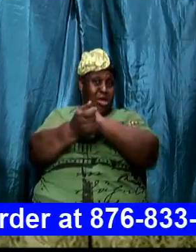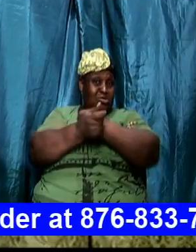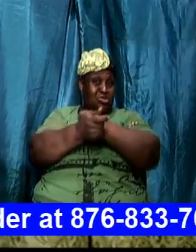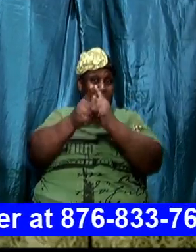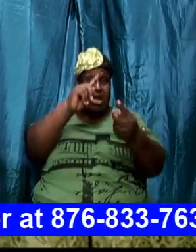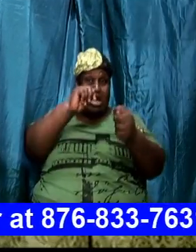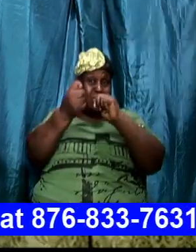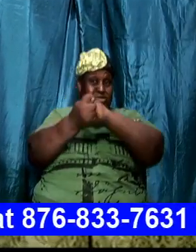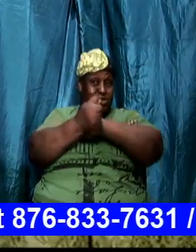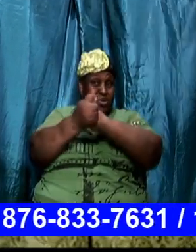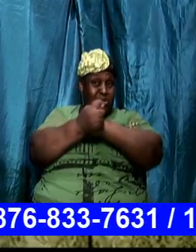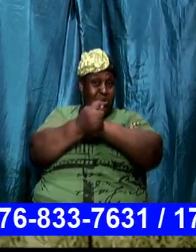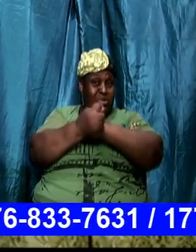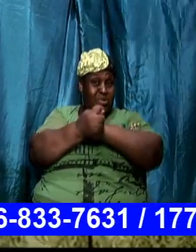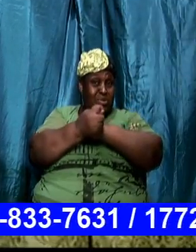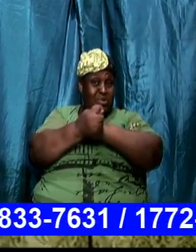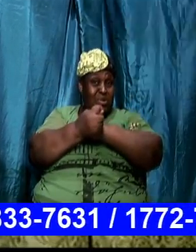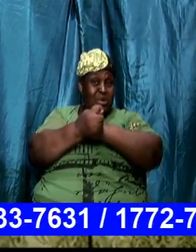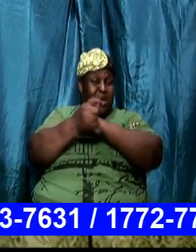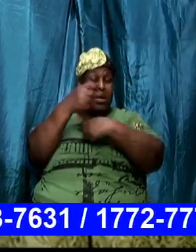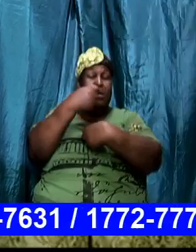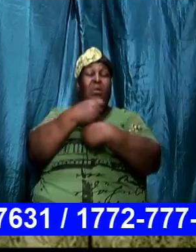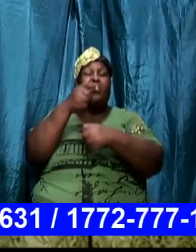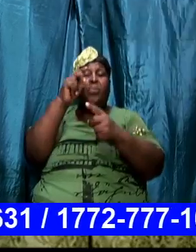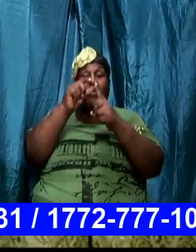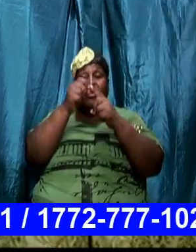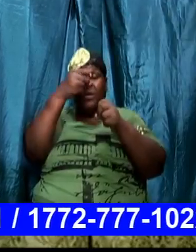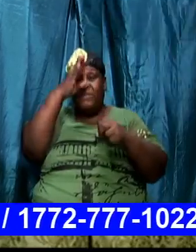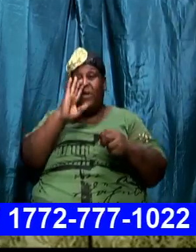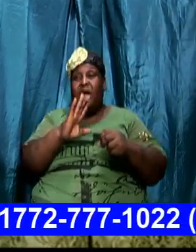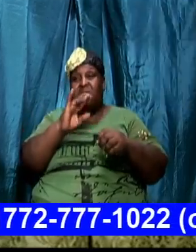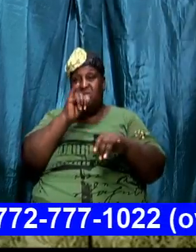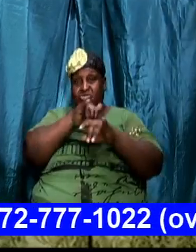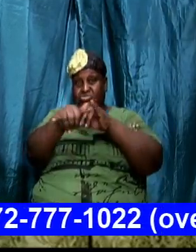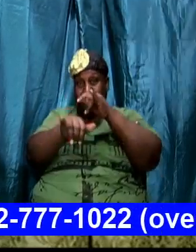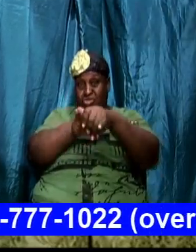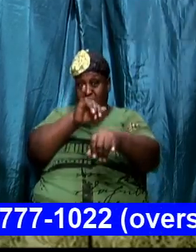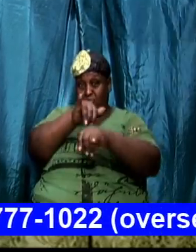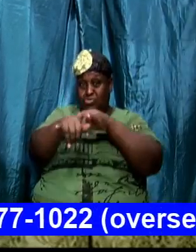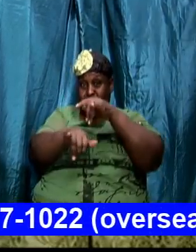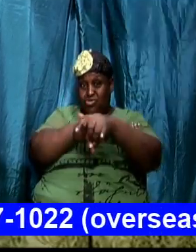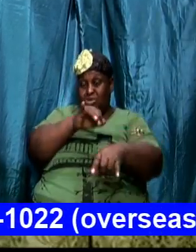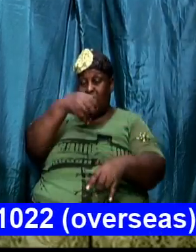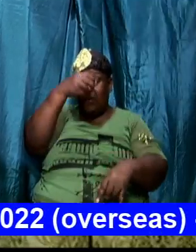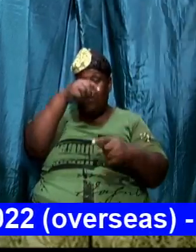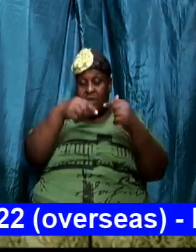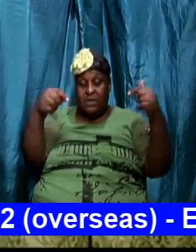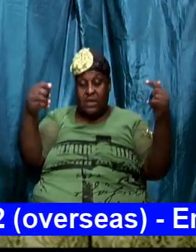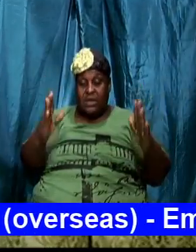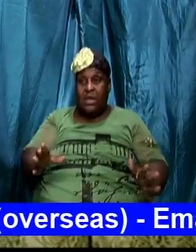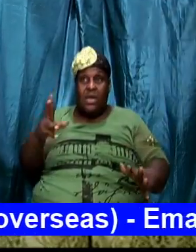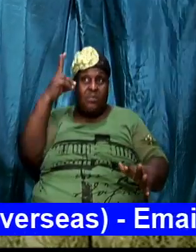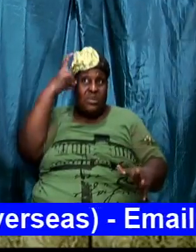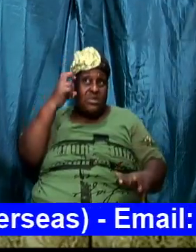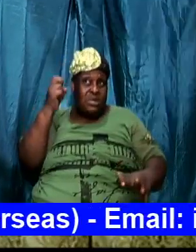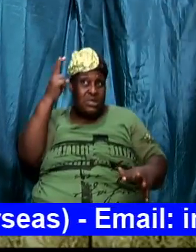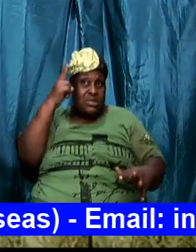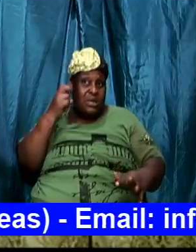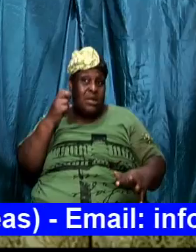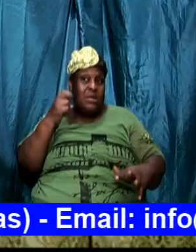enemy to cause saints of the living God to believe that this